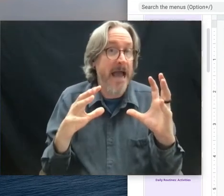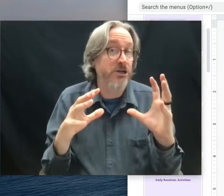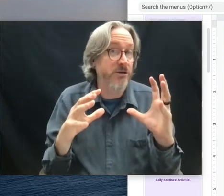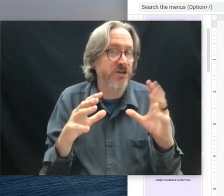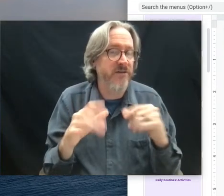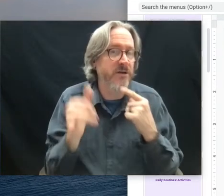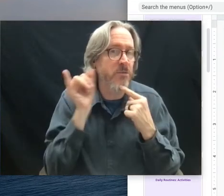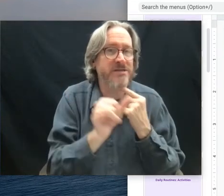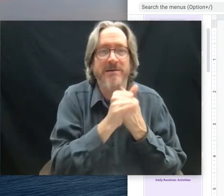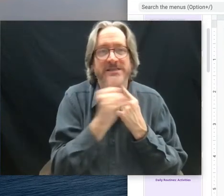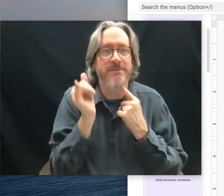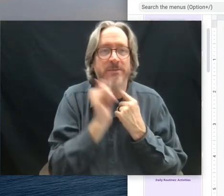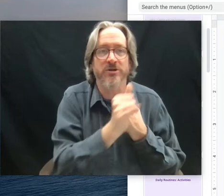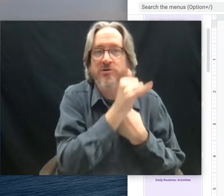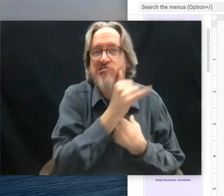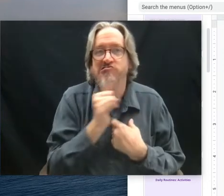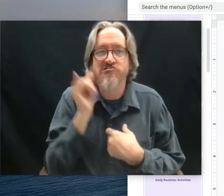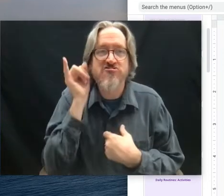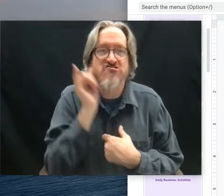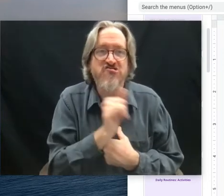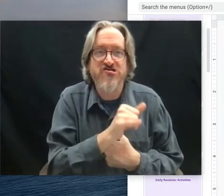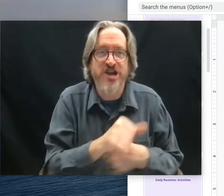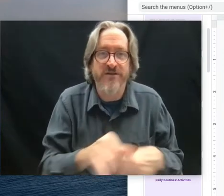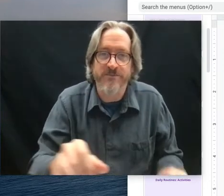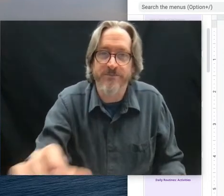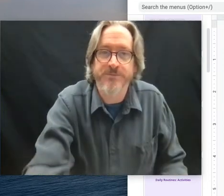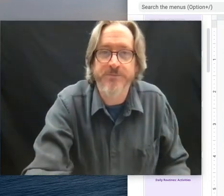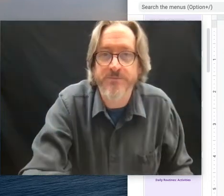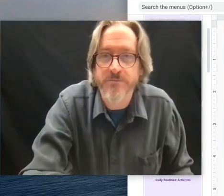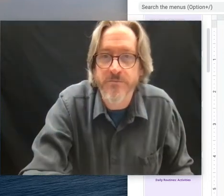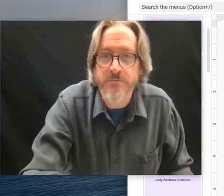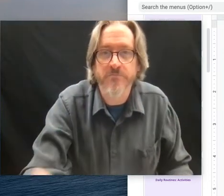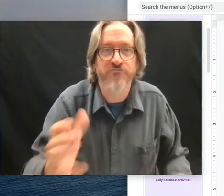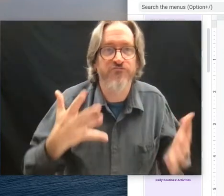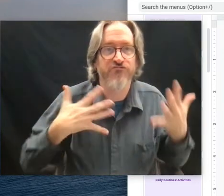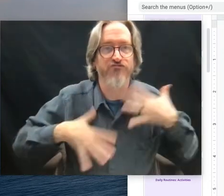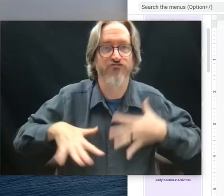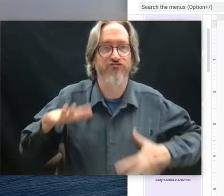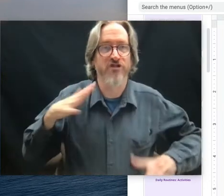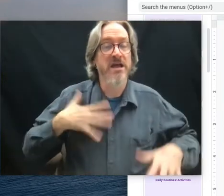showing the action of shaving. Most of the time I see people do shave.